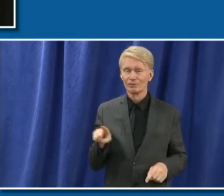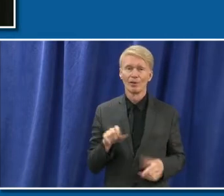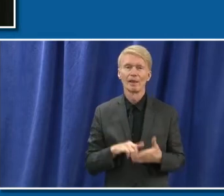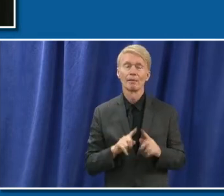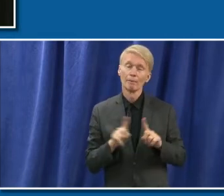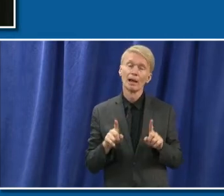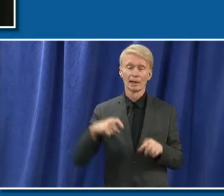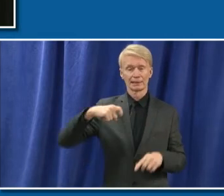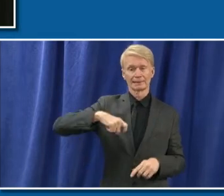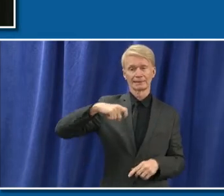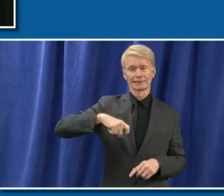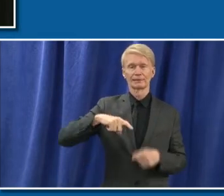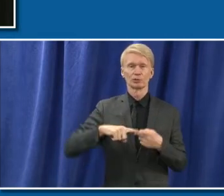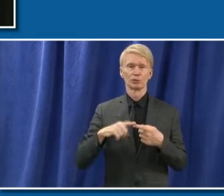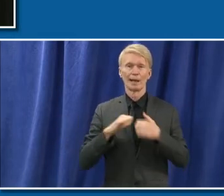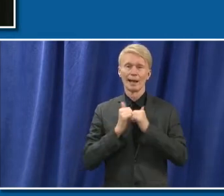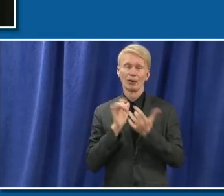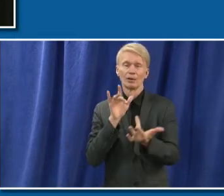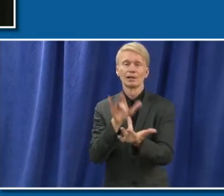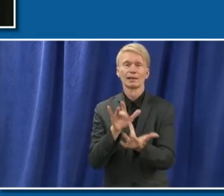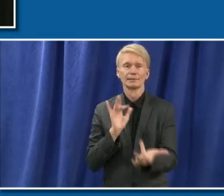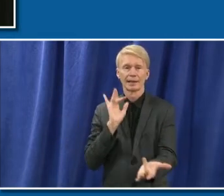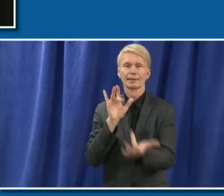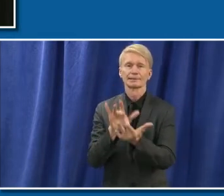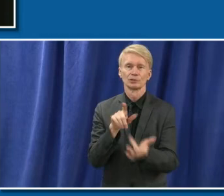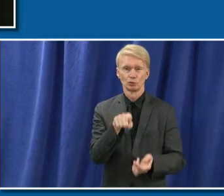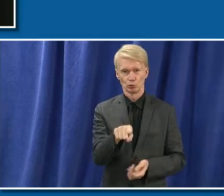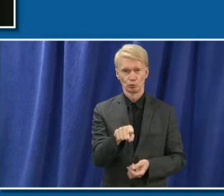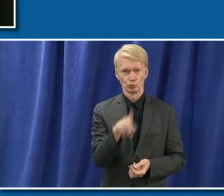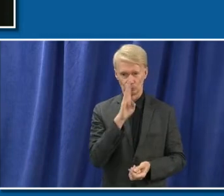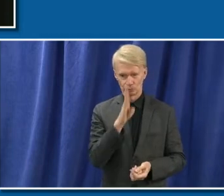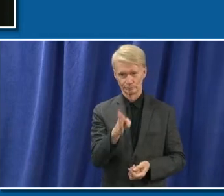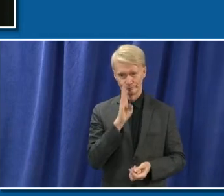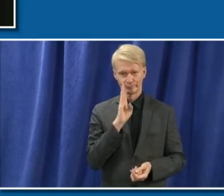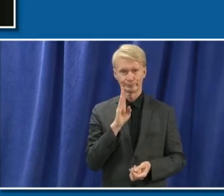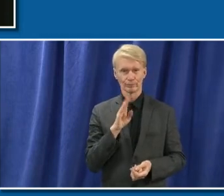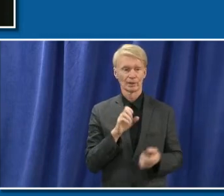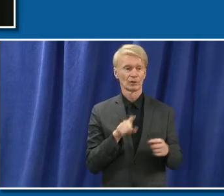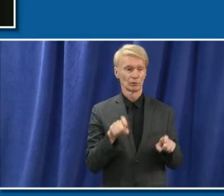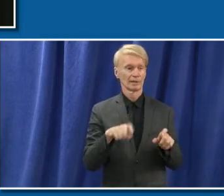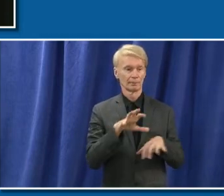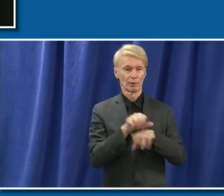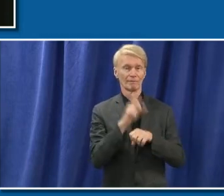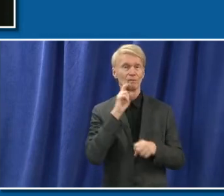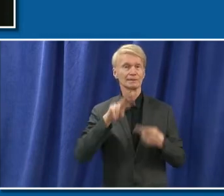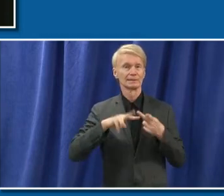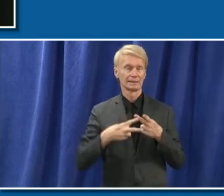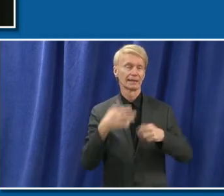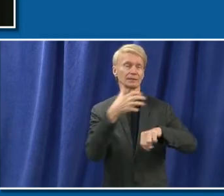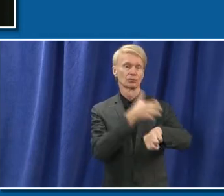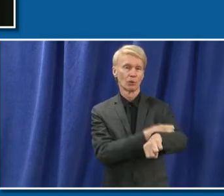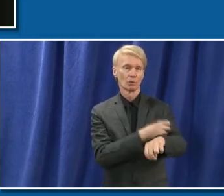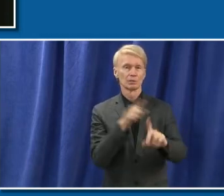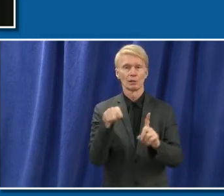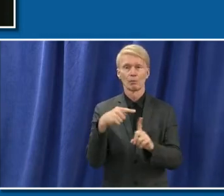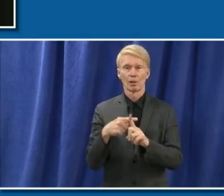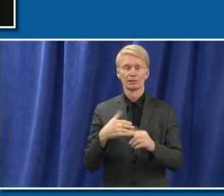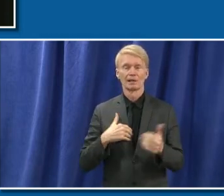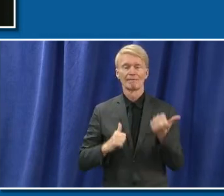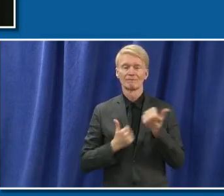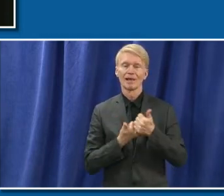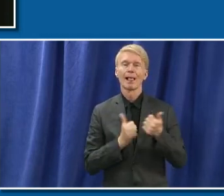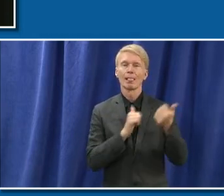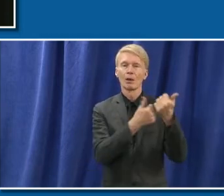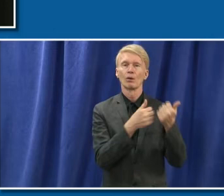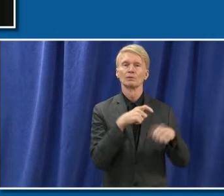of course, to keep track of who is receiving this vaccine to make sure that they can get that second dose and that there's follow-up in case there are